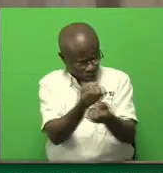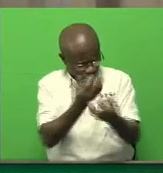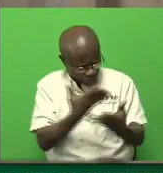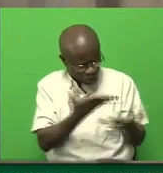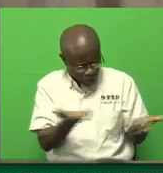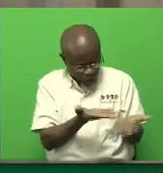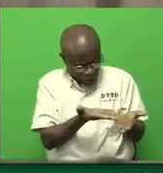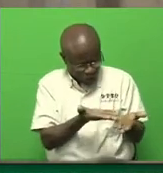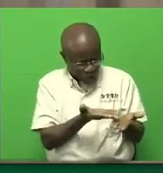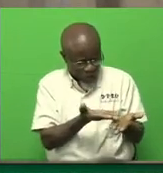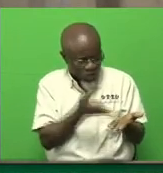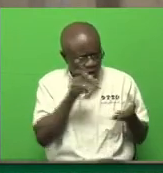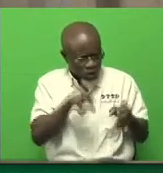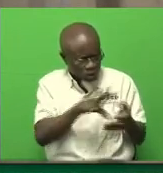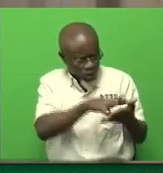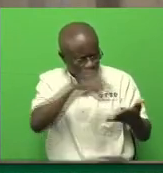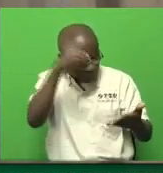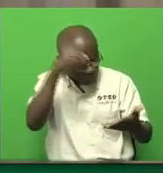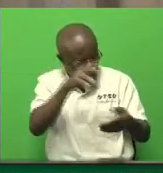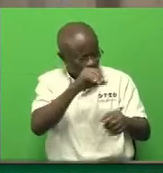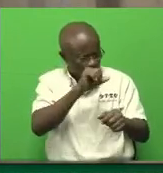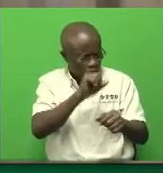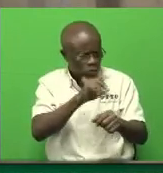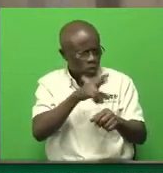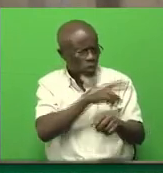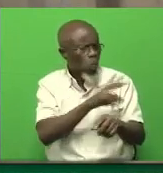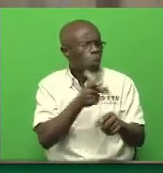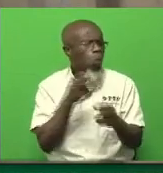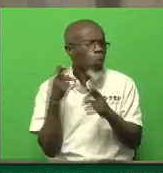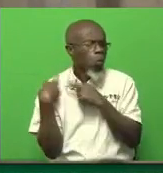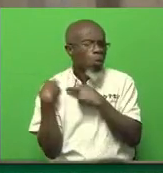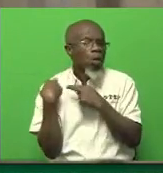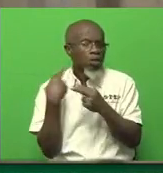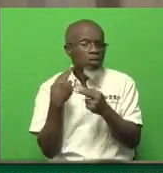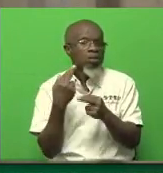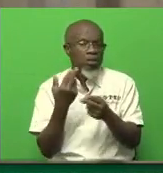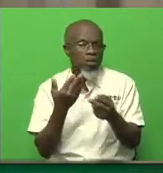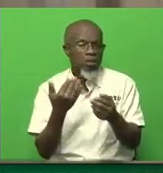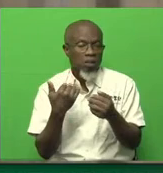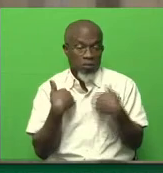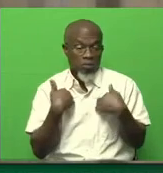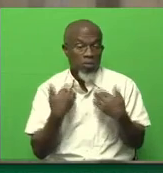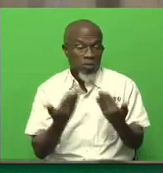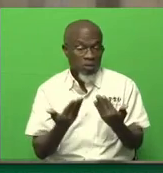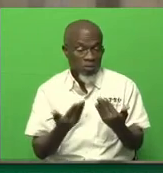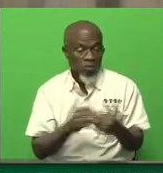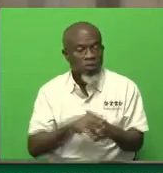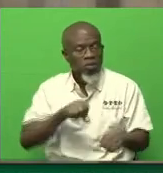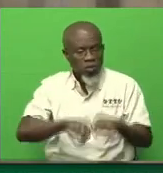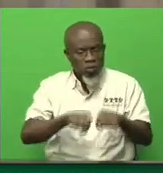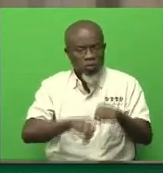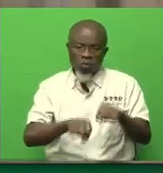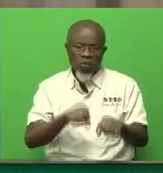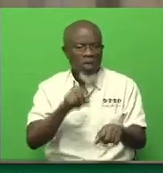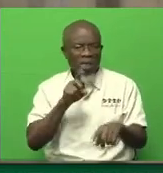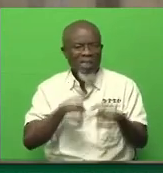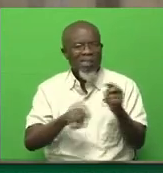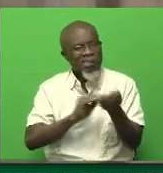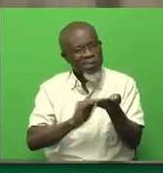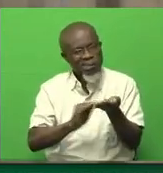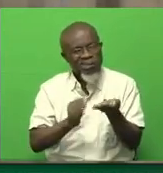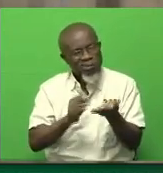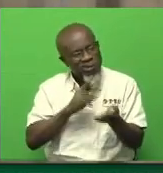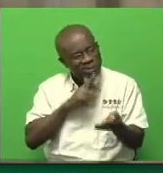with which you have responsibility for and so when you you you talk about an